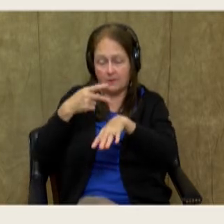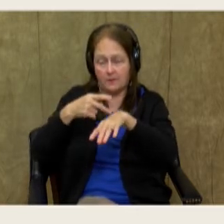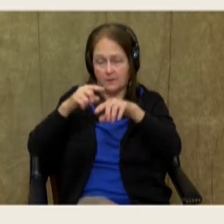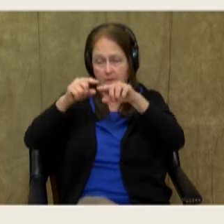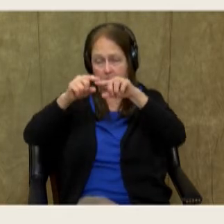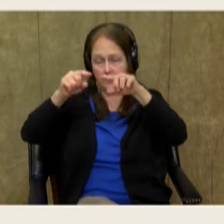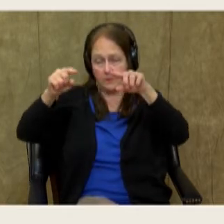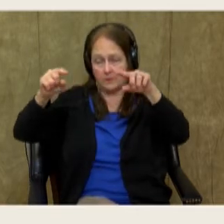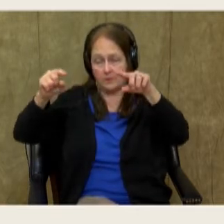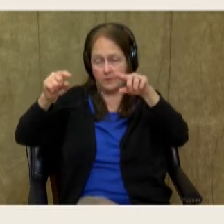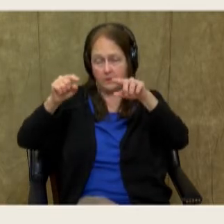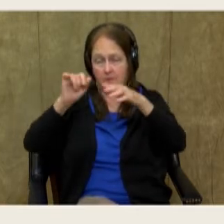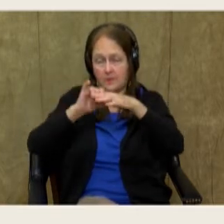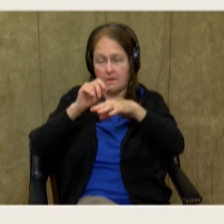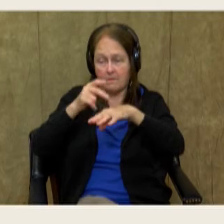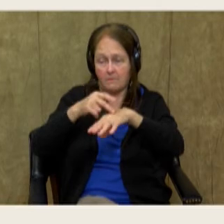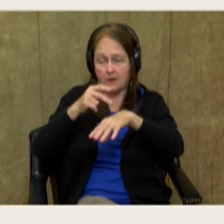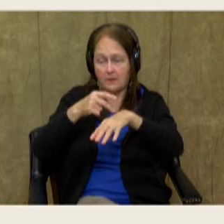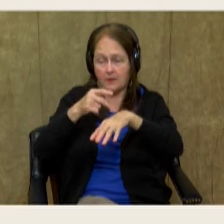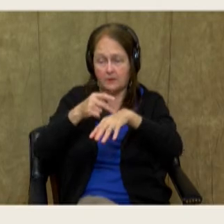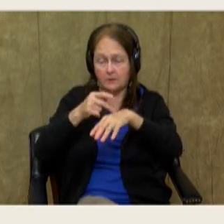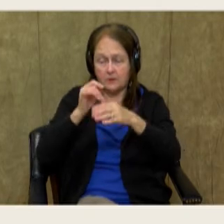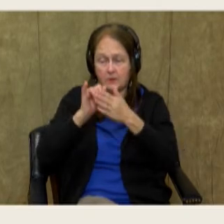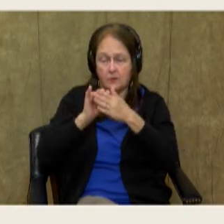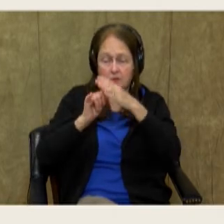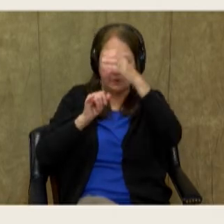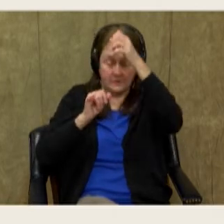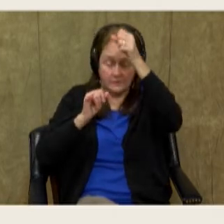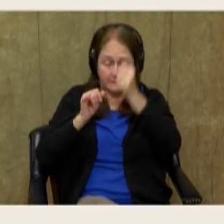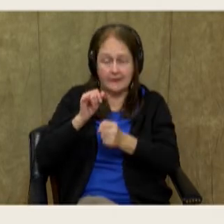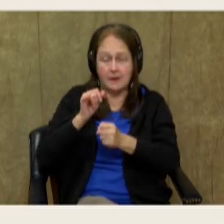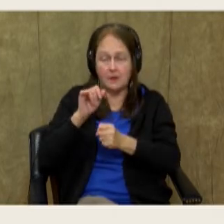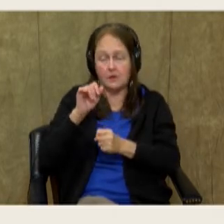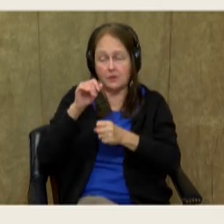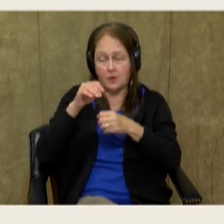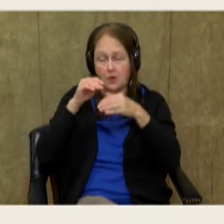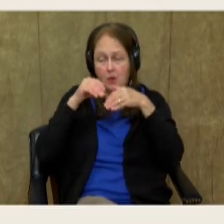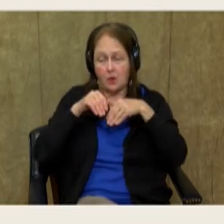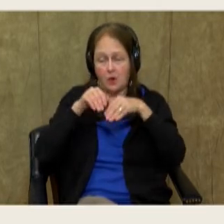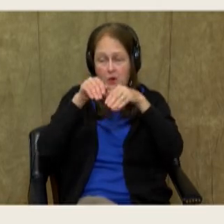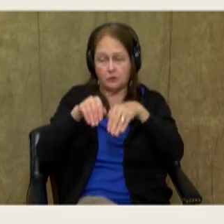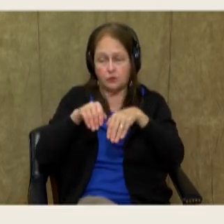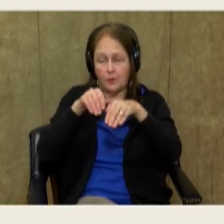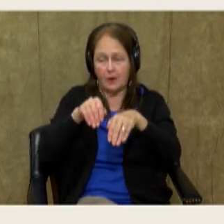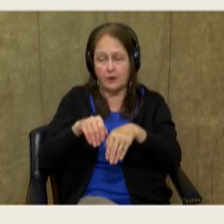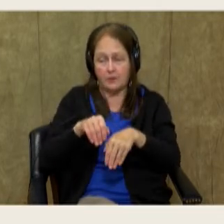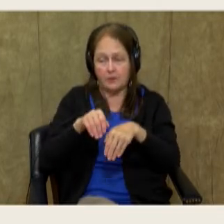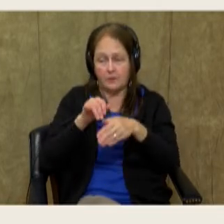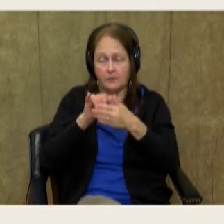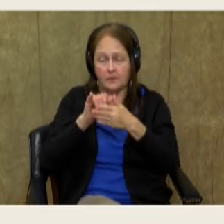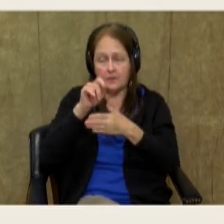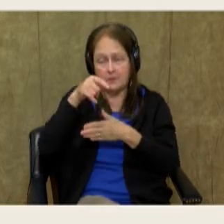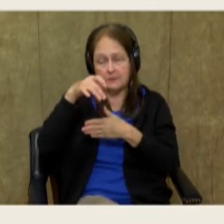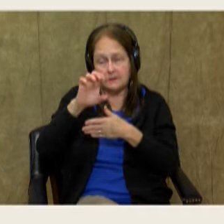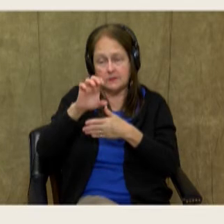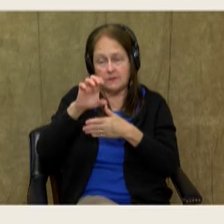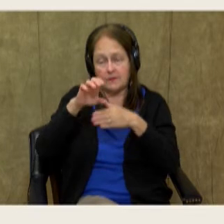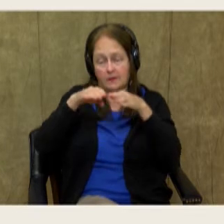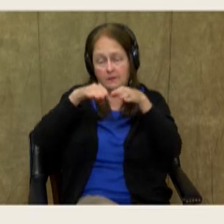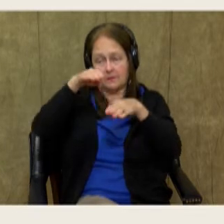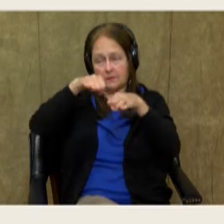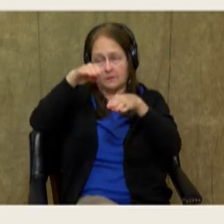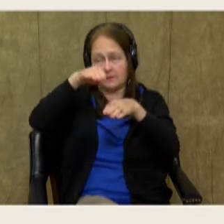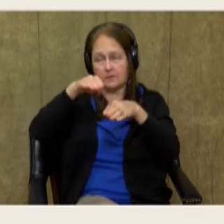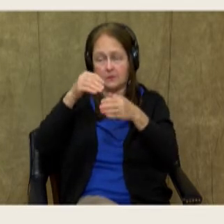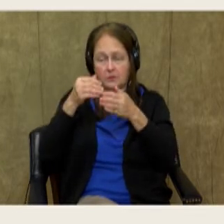the edge of the Philippines. To the south, we've got the Australian plate, and then we've got the Pacific plate right above New